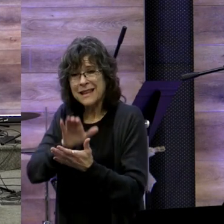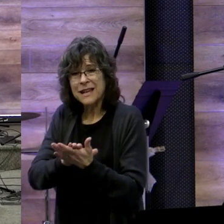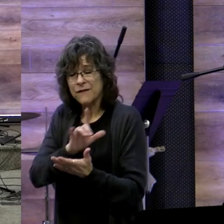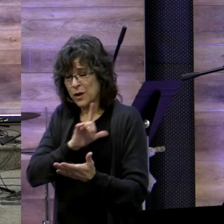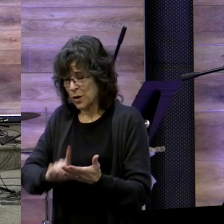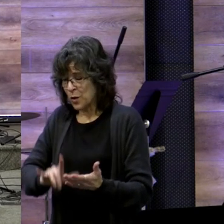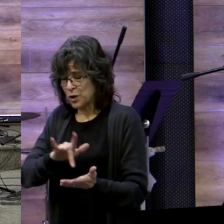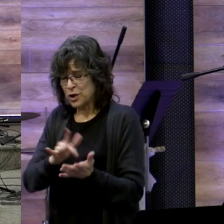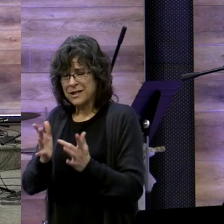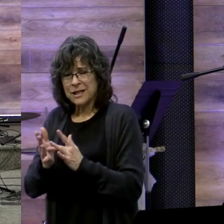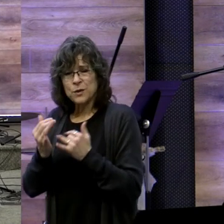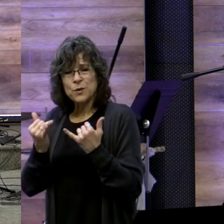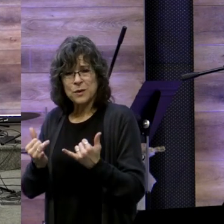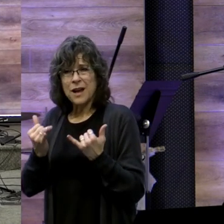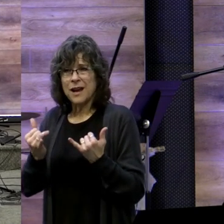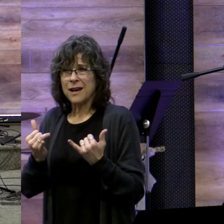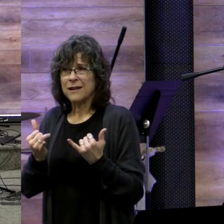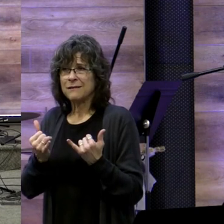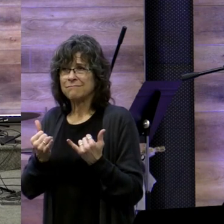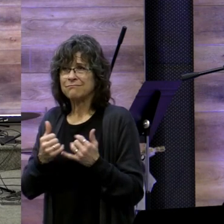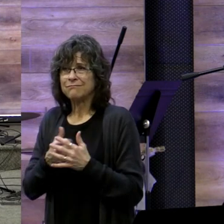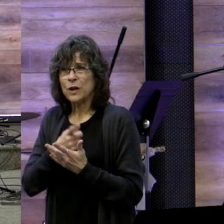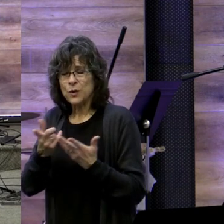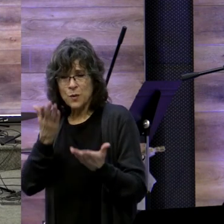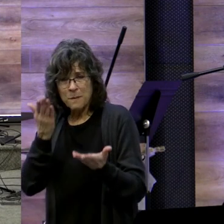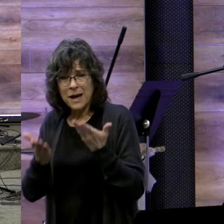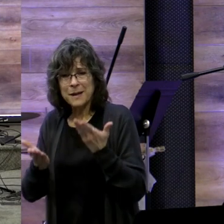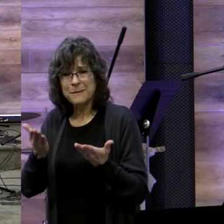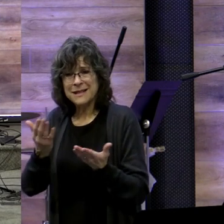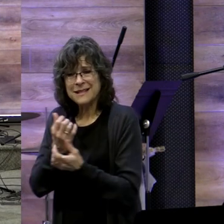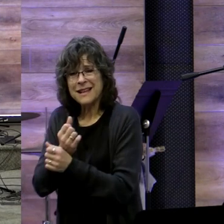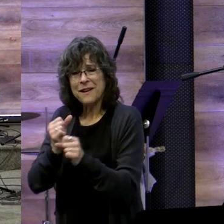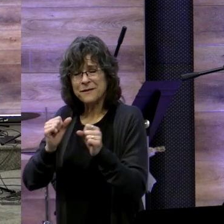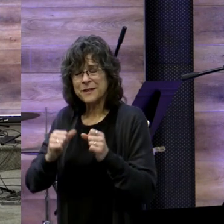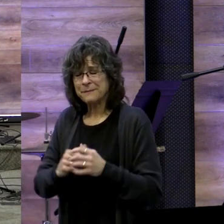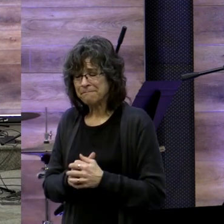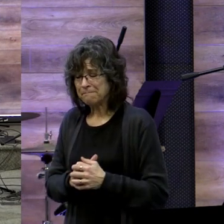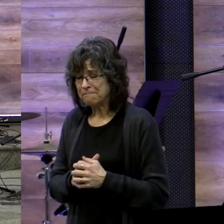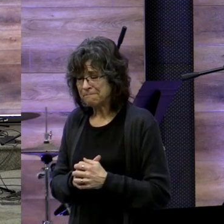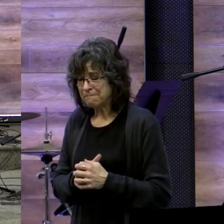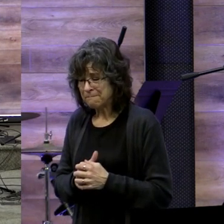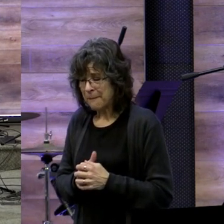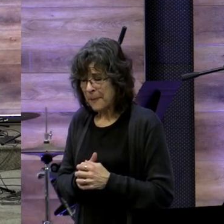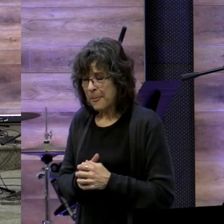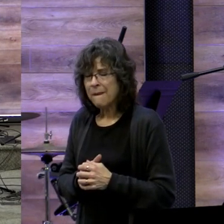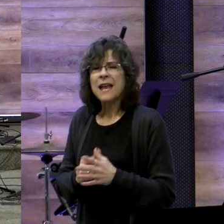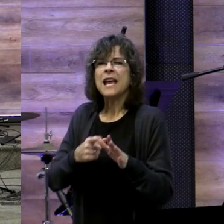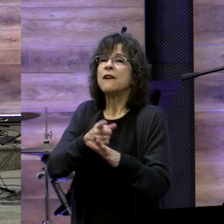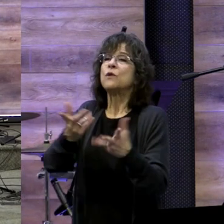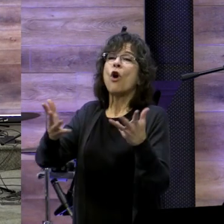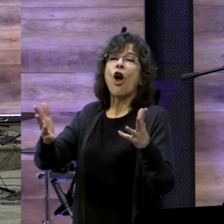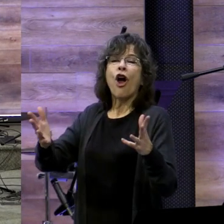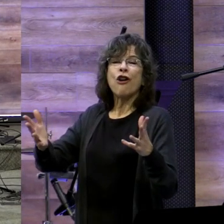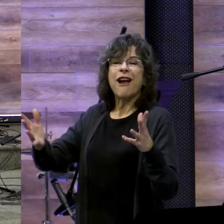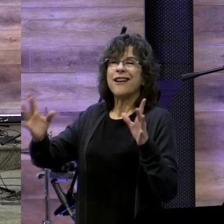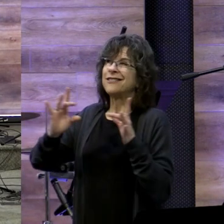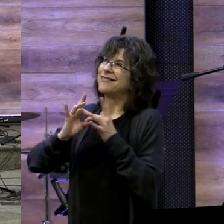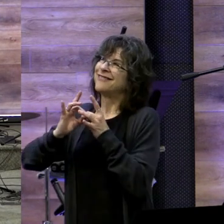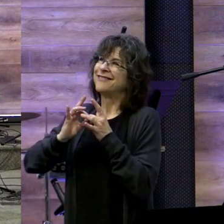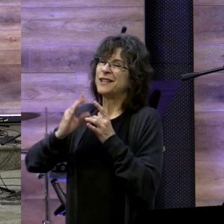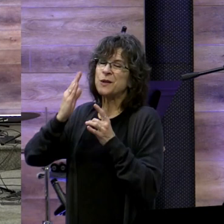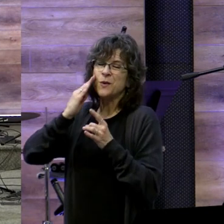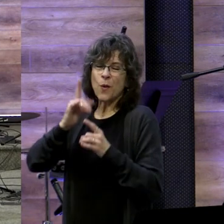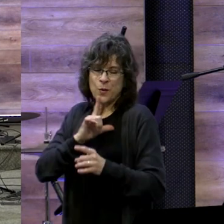might be saved. For those of us who do already know him, may today fill you with a sense of